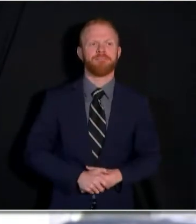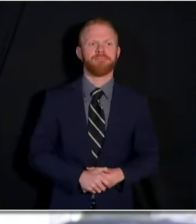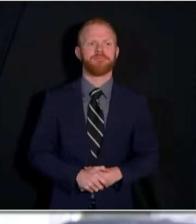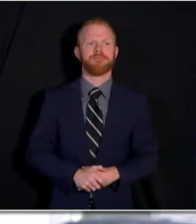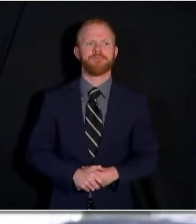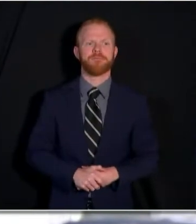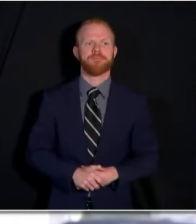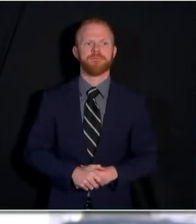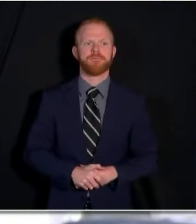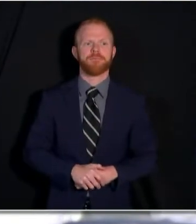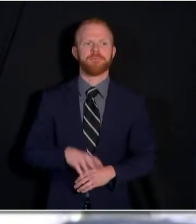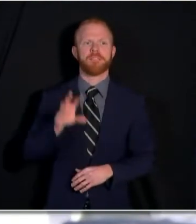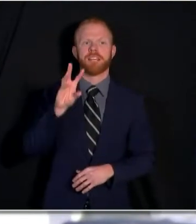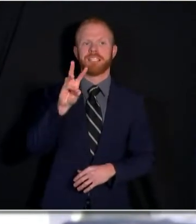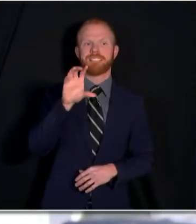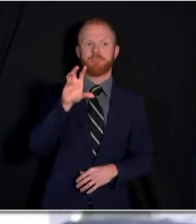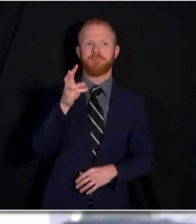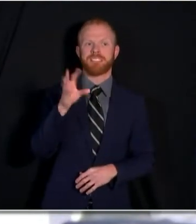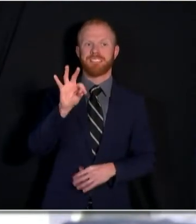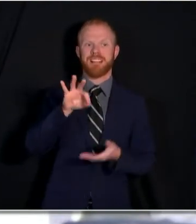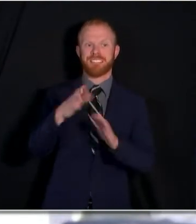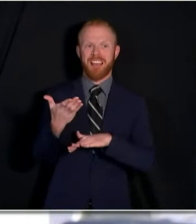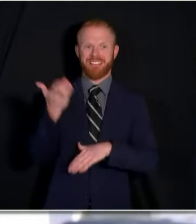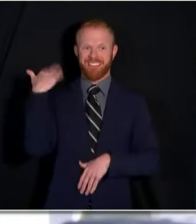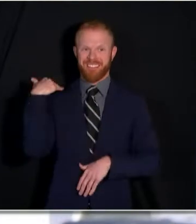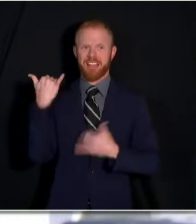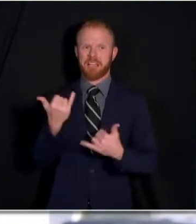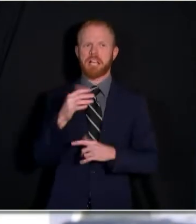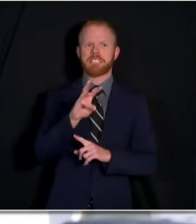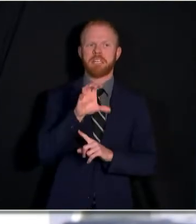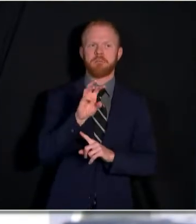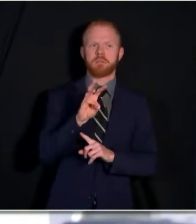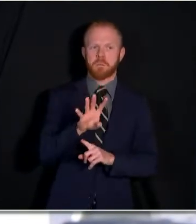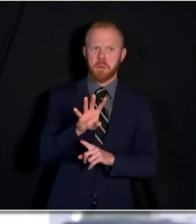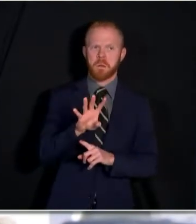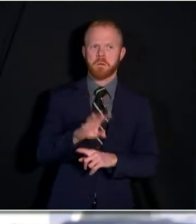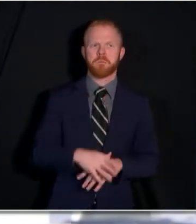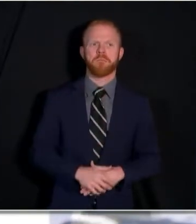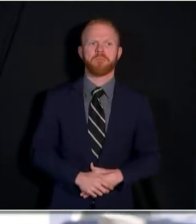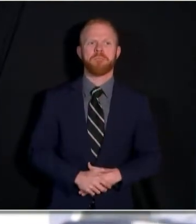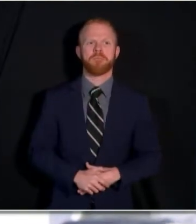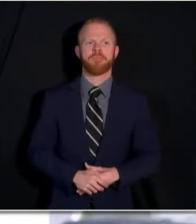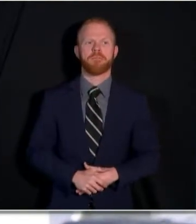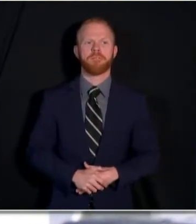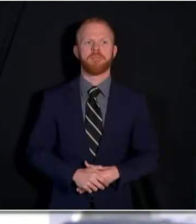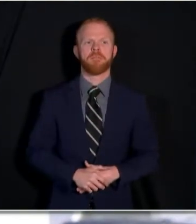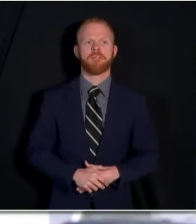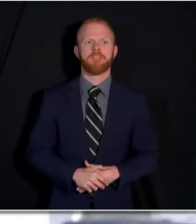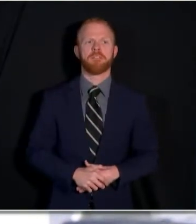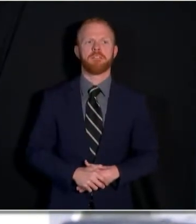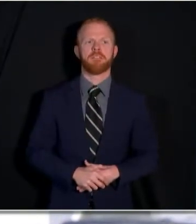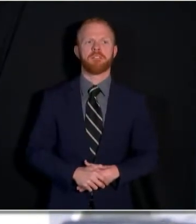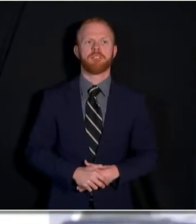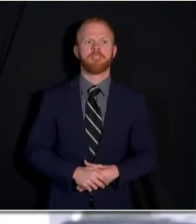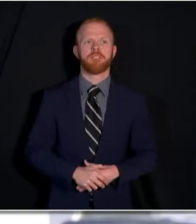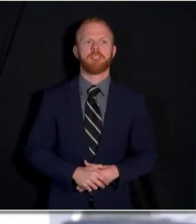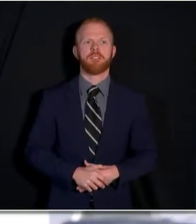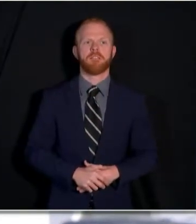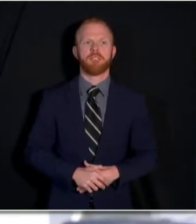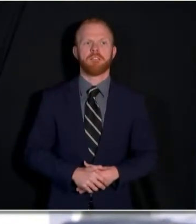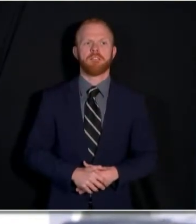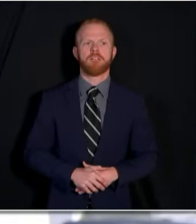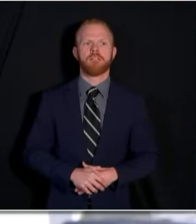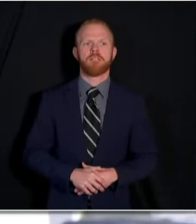Today, 64. And I know none of us live in data or trends or in the aggregate. We all